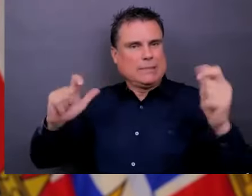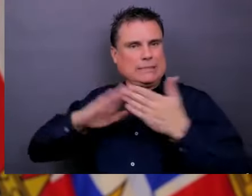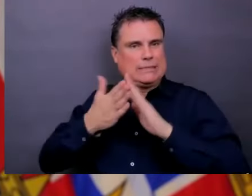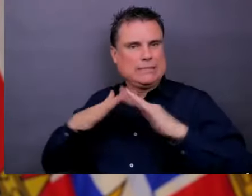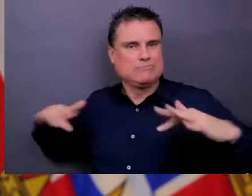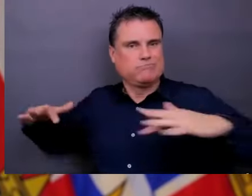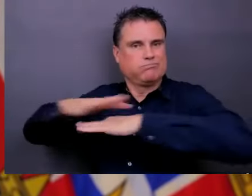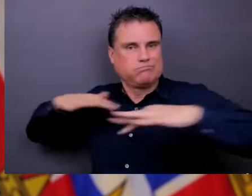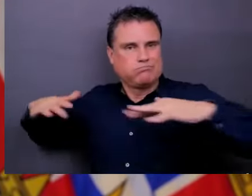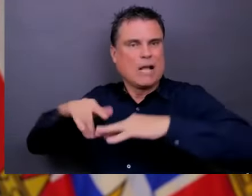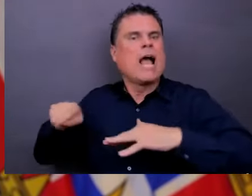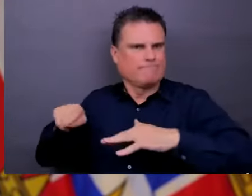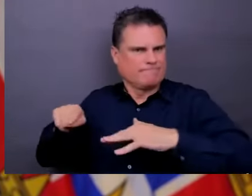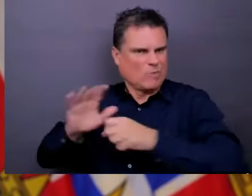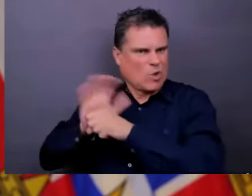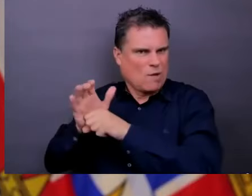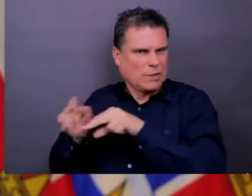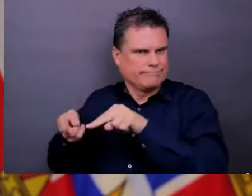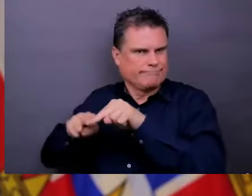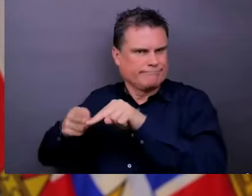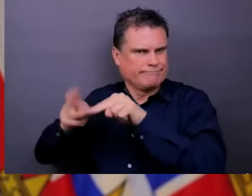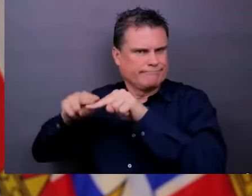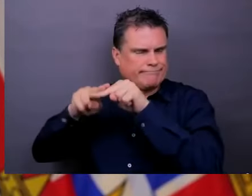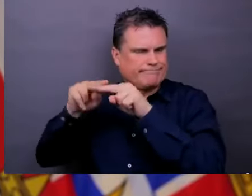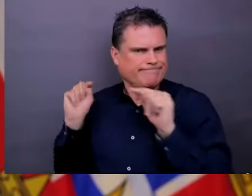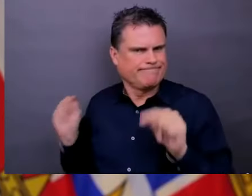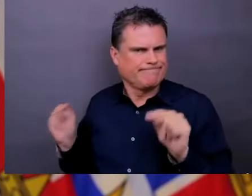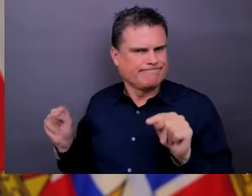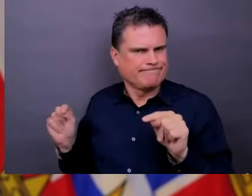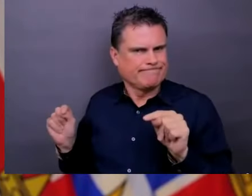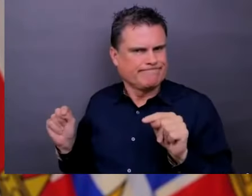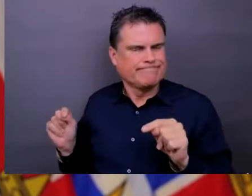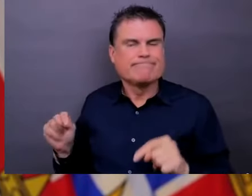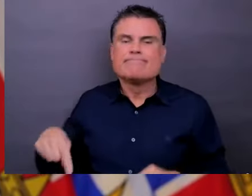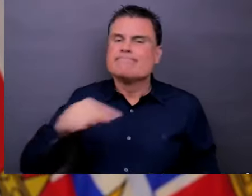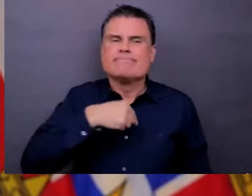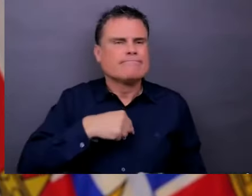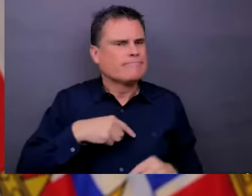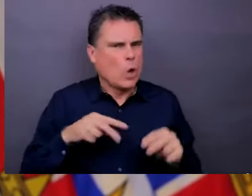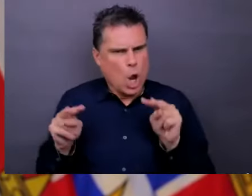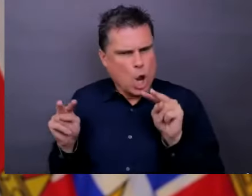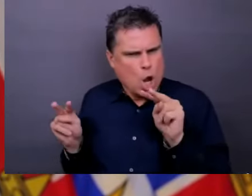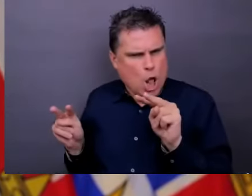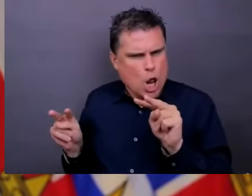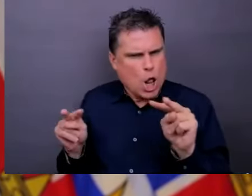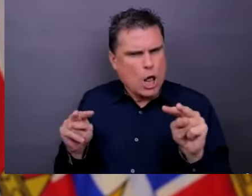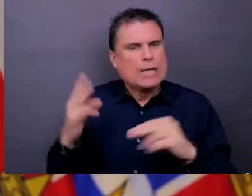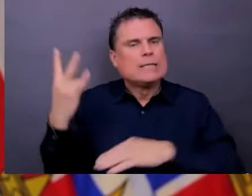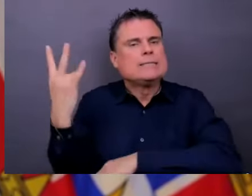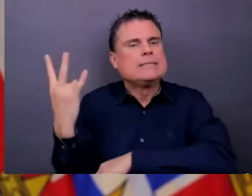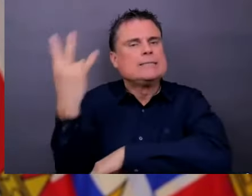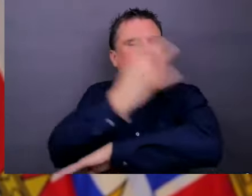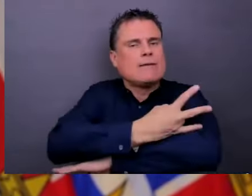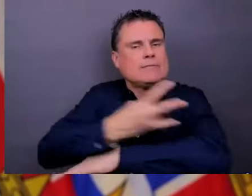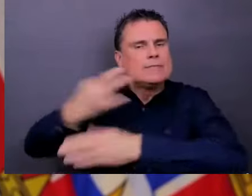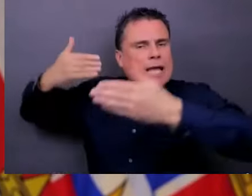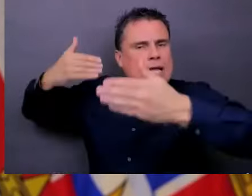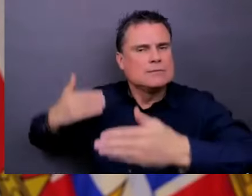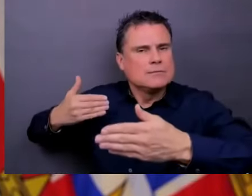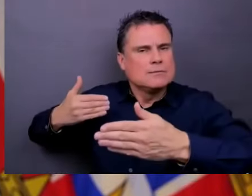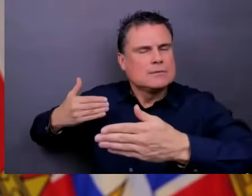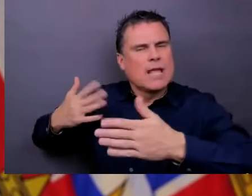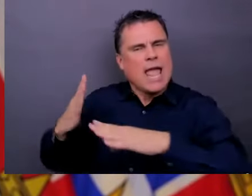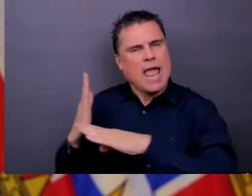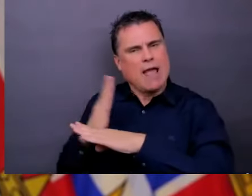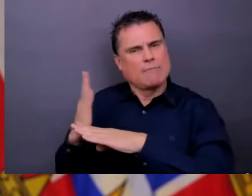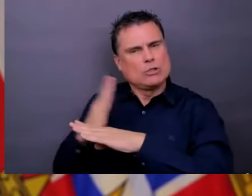week is the 7-day rolling average of numbers of cases has started to creep up, particularly in Fraser Health.